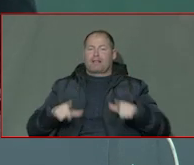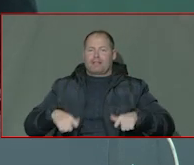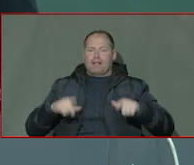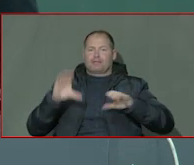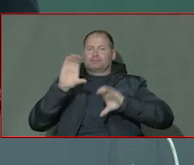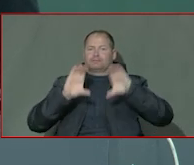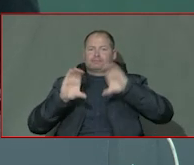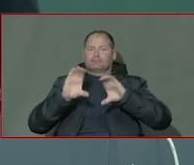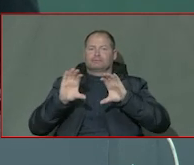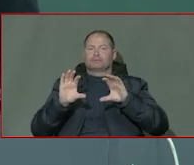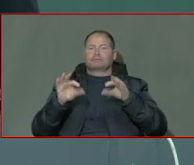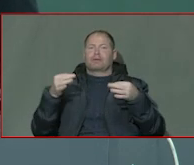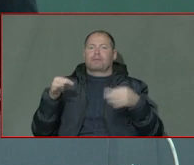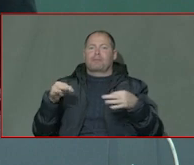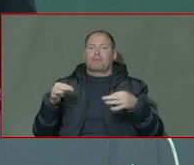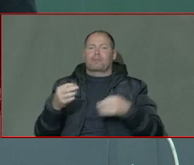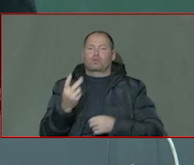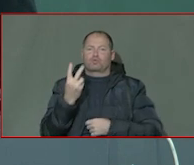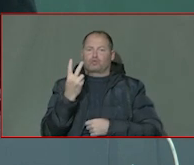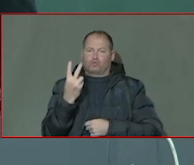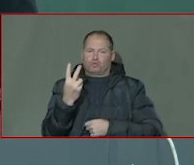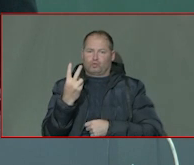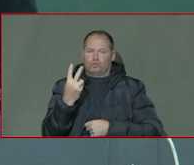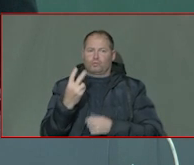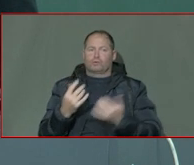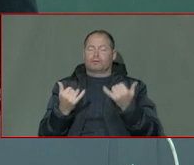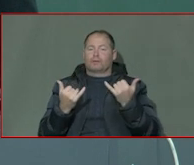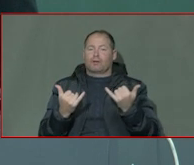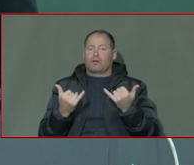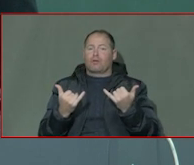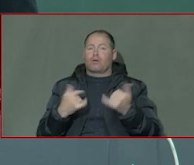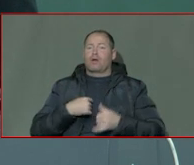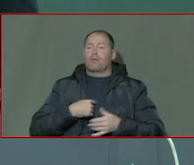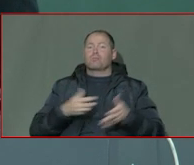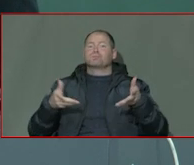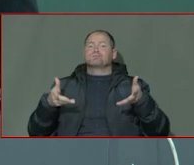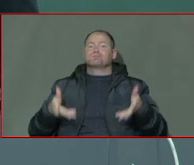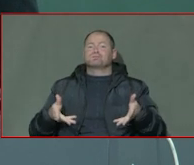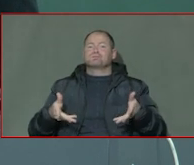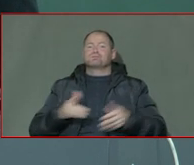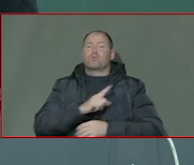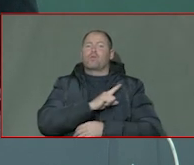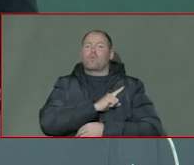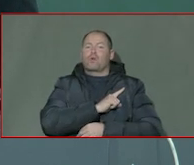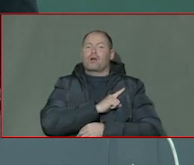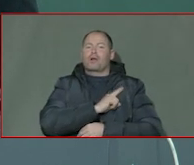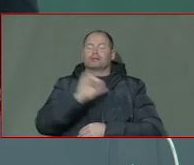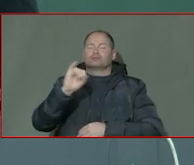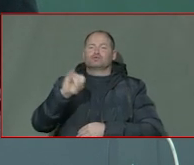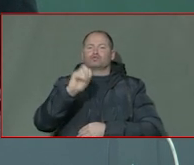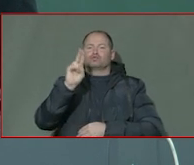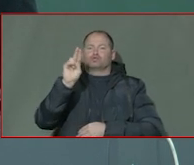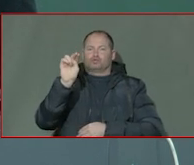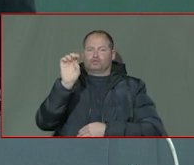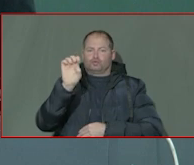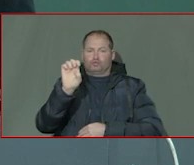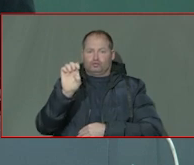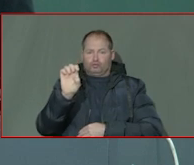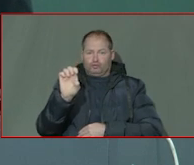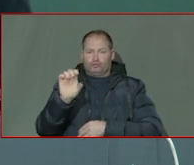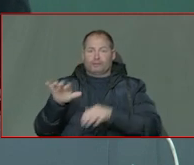So I am here to just assist you with the key points for the June preparation